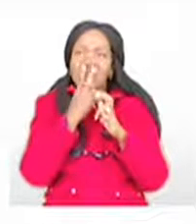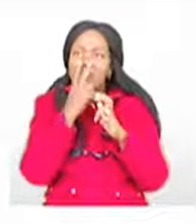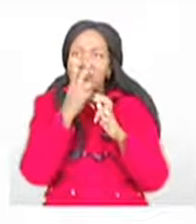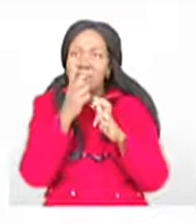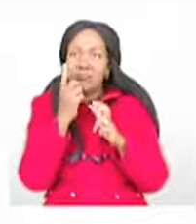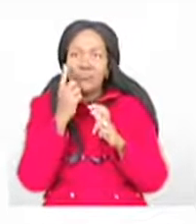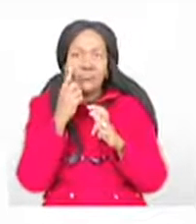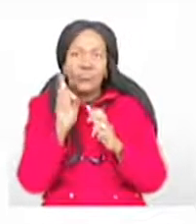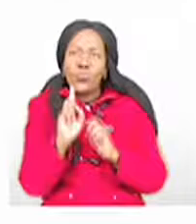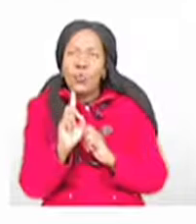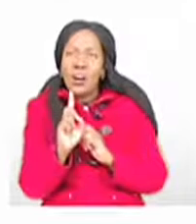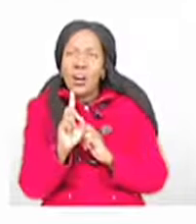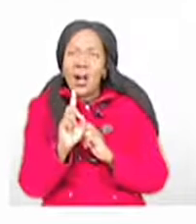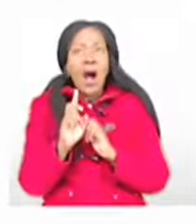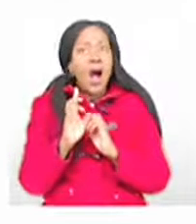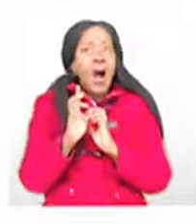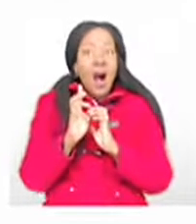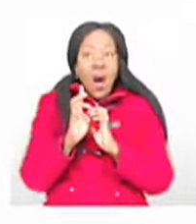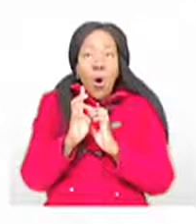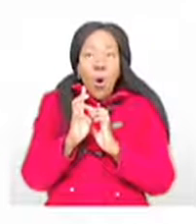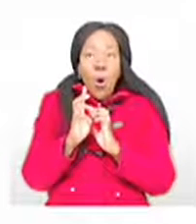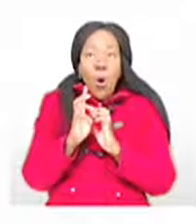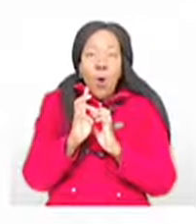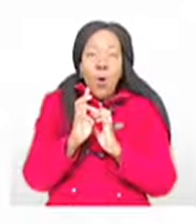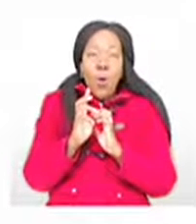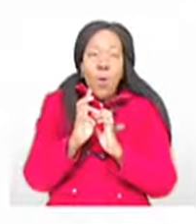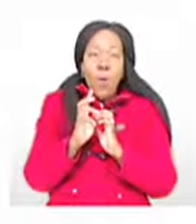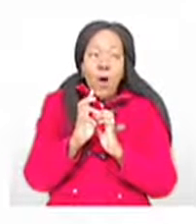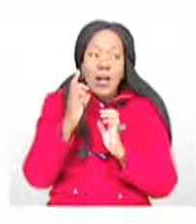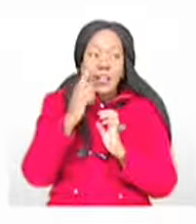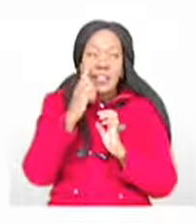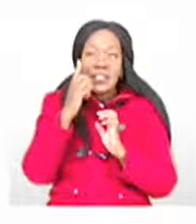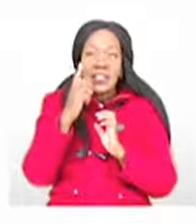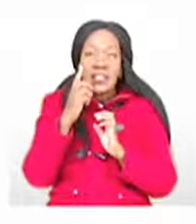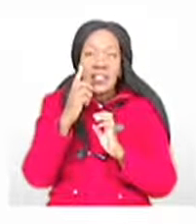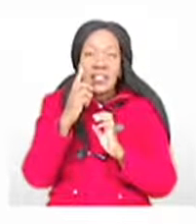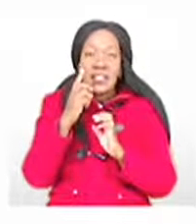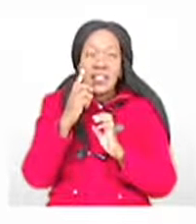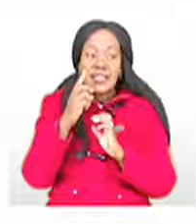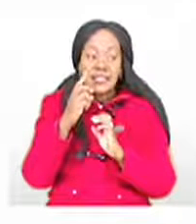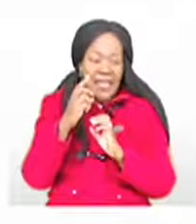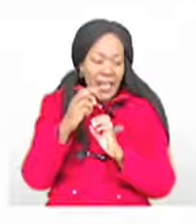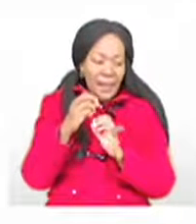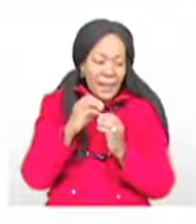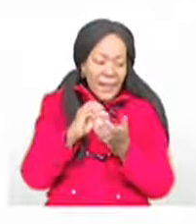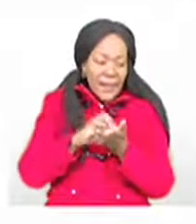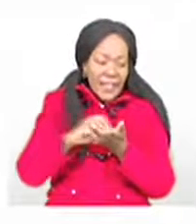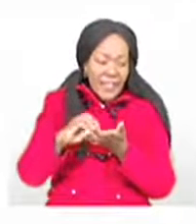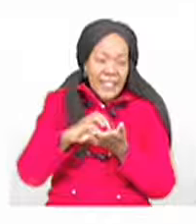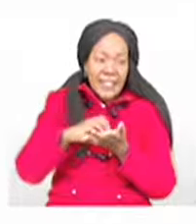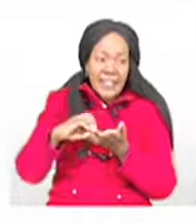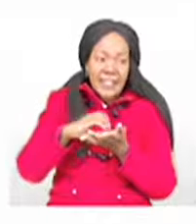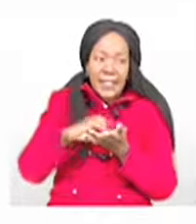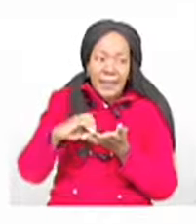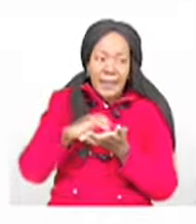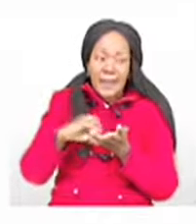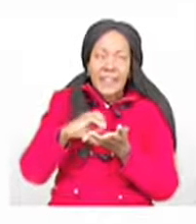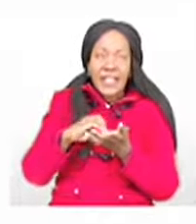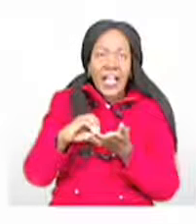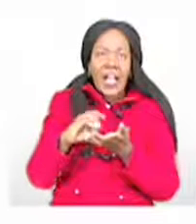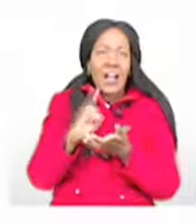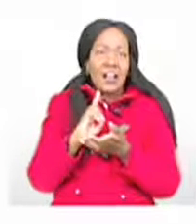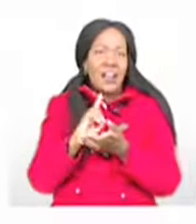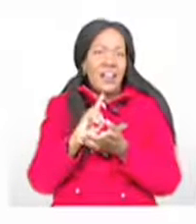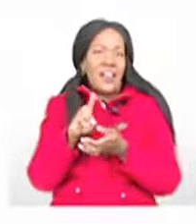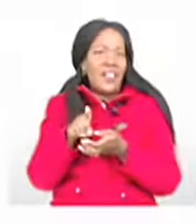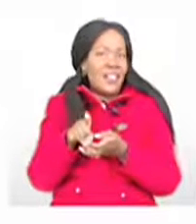seen? Wow, the mouse has seen some cheese. What do you